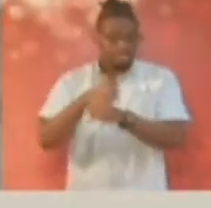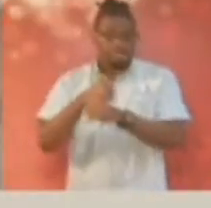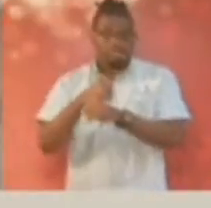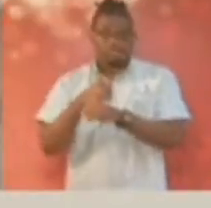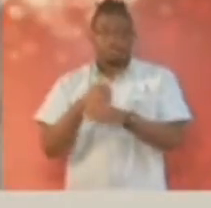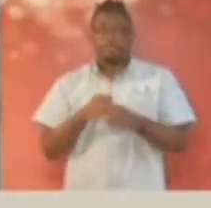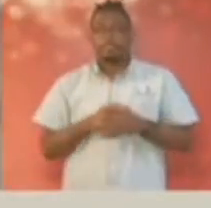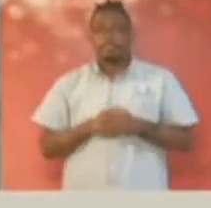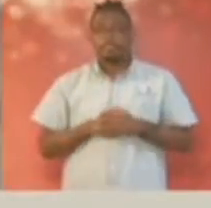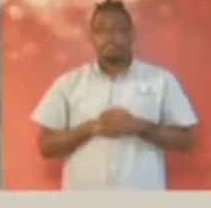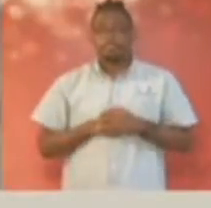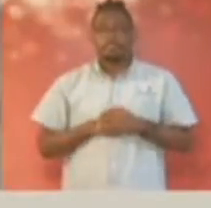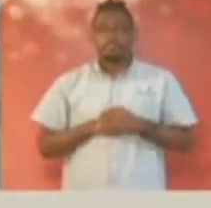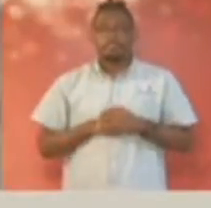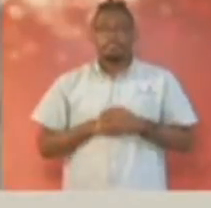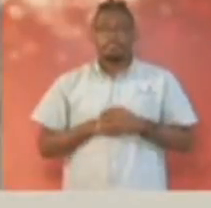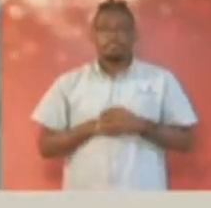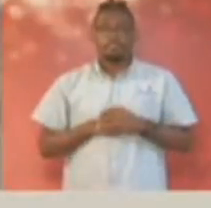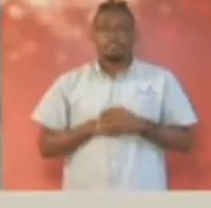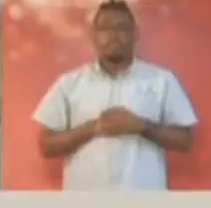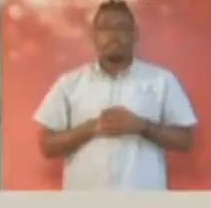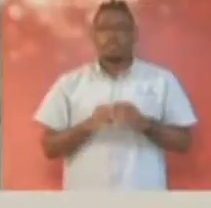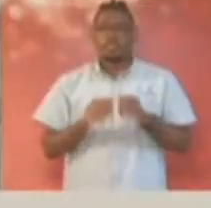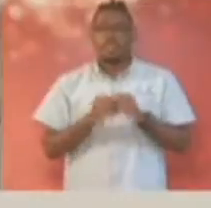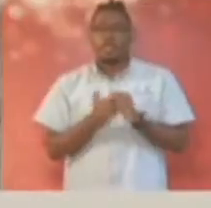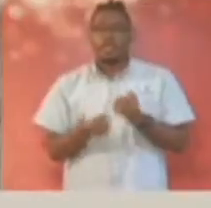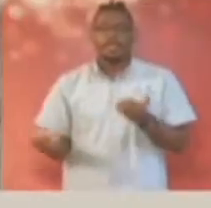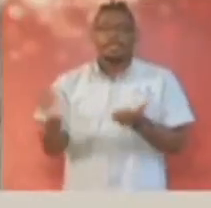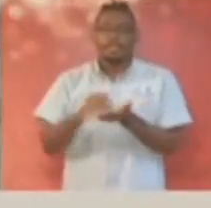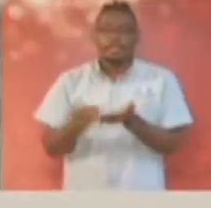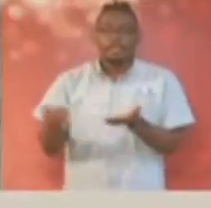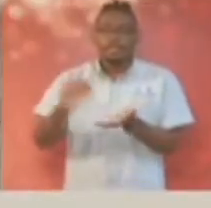quickly I'll go through, is risk factor reduction. Again, we mentioned